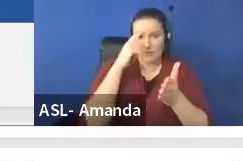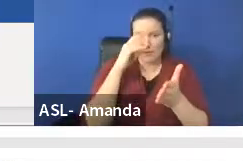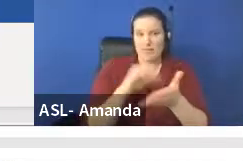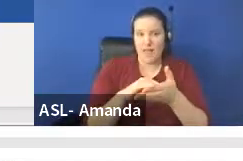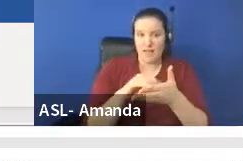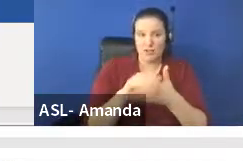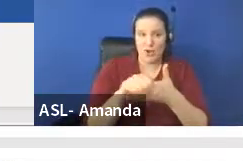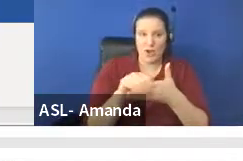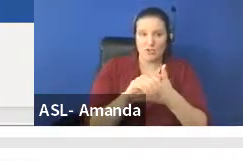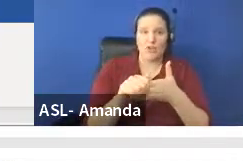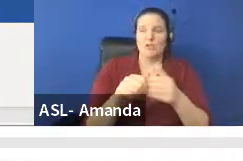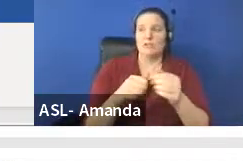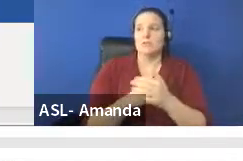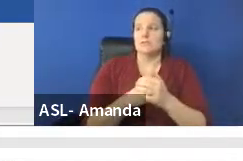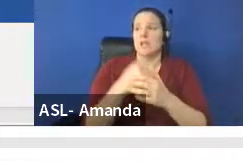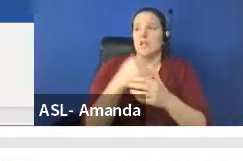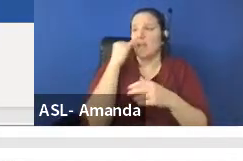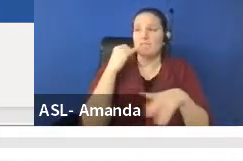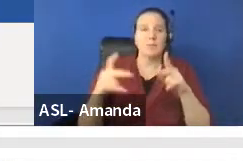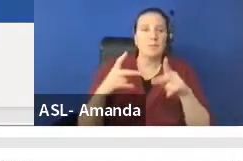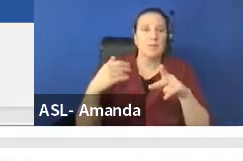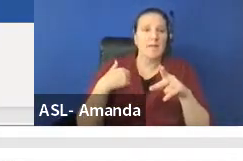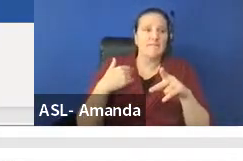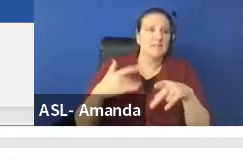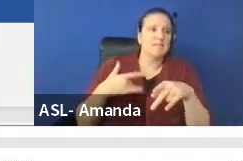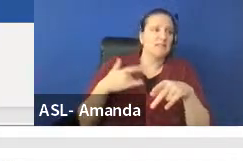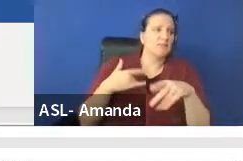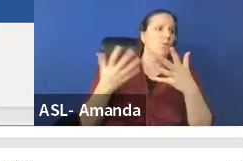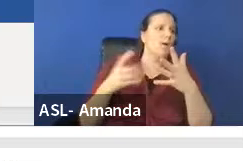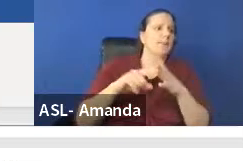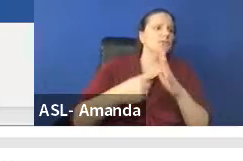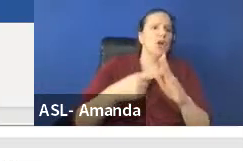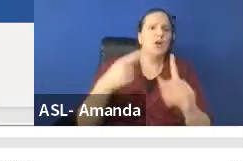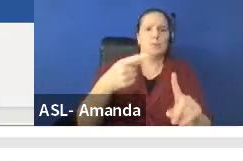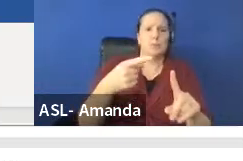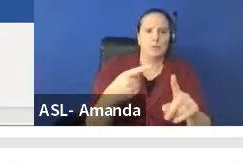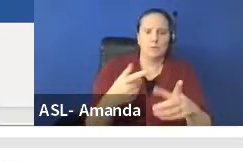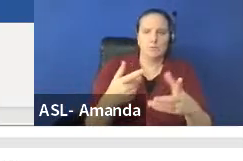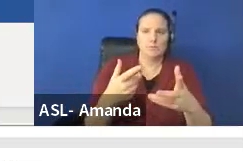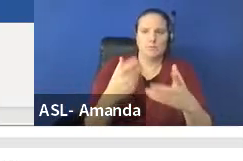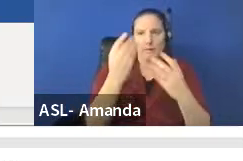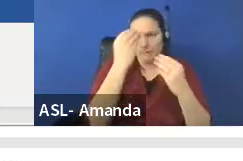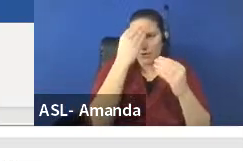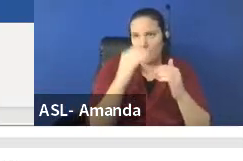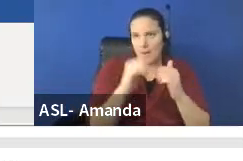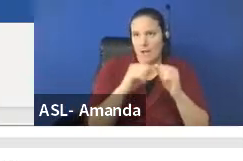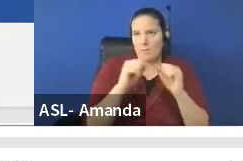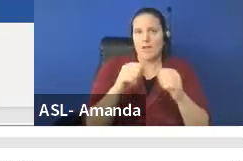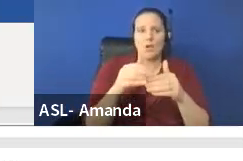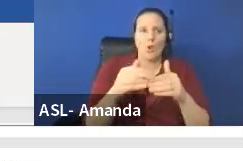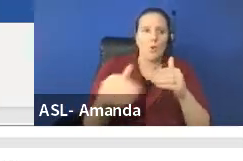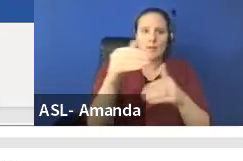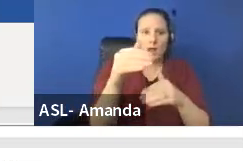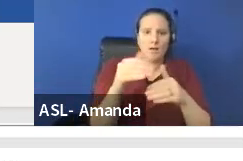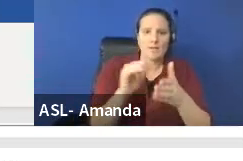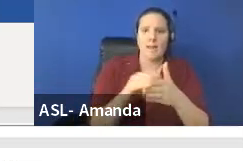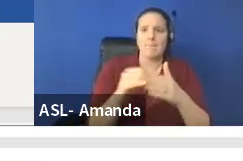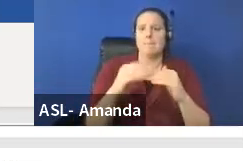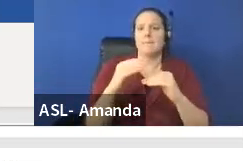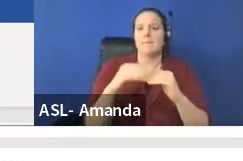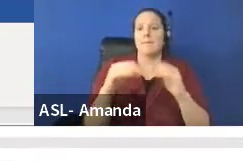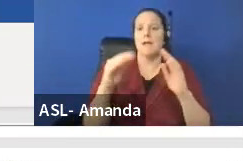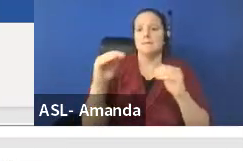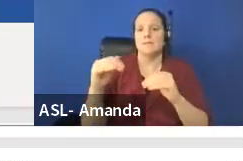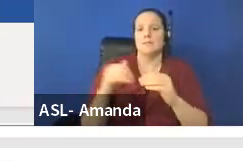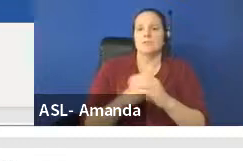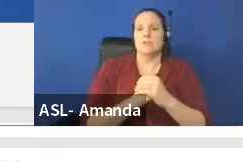So if people had a sense of what the starting point was, it would be probably inform how we could sort of go beyond the minimum expectations.